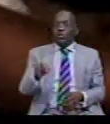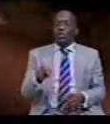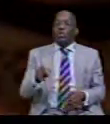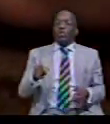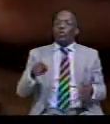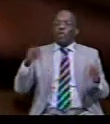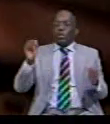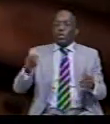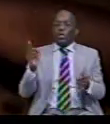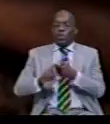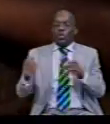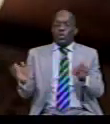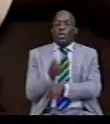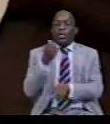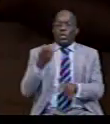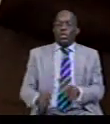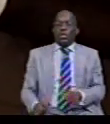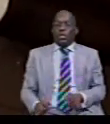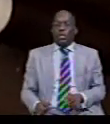Jesus!